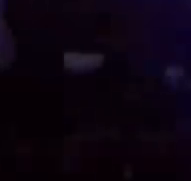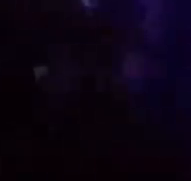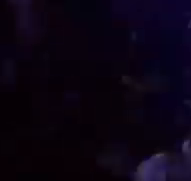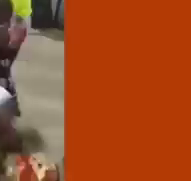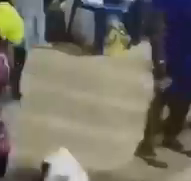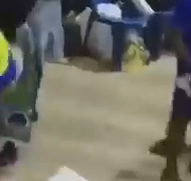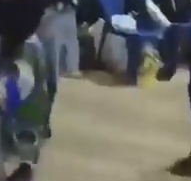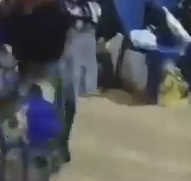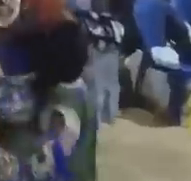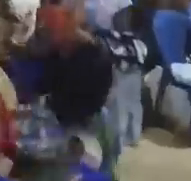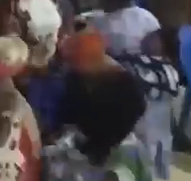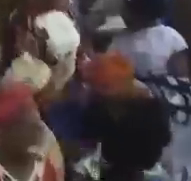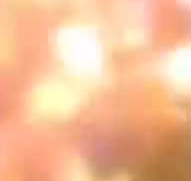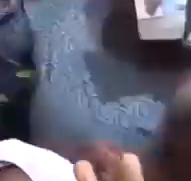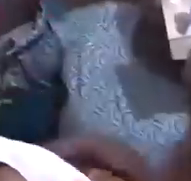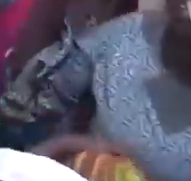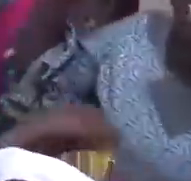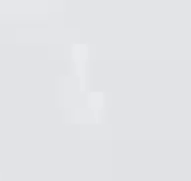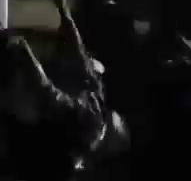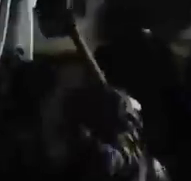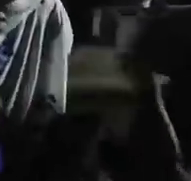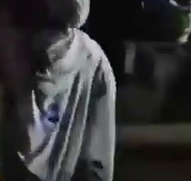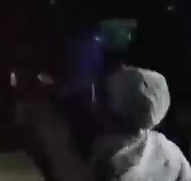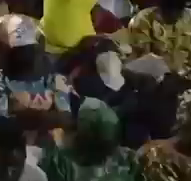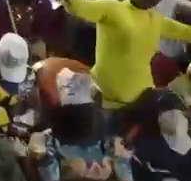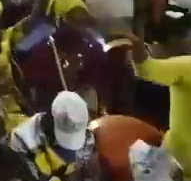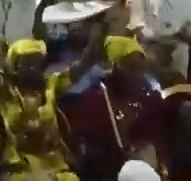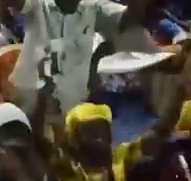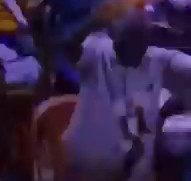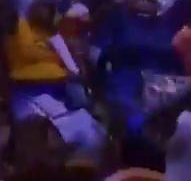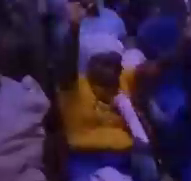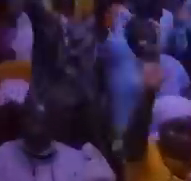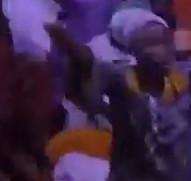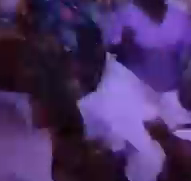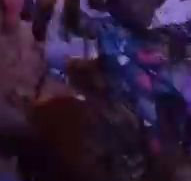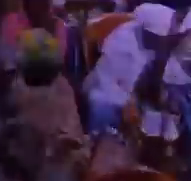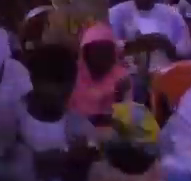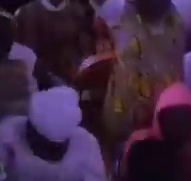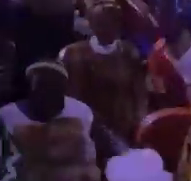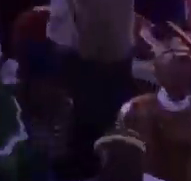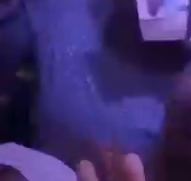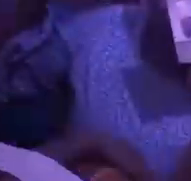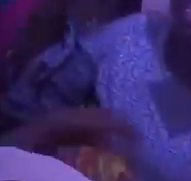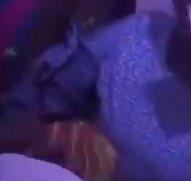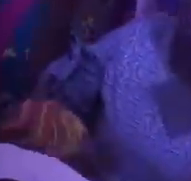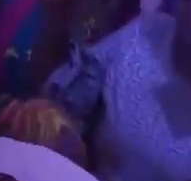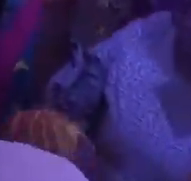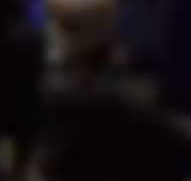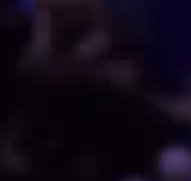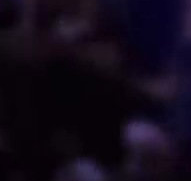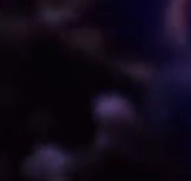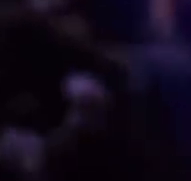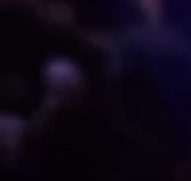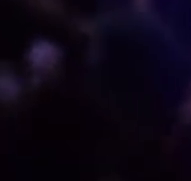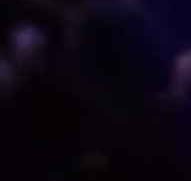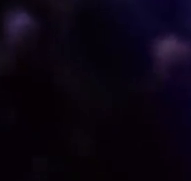prayer ni pa ja duro lojo ojumo ko wa ye fun didi ogo ojo national camp lu fun wa pe ojo meje to ku ko mo ojo pari o gbona giri giri